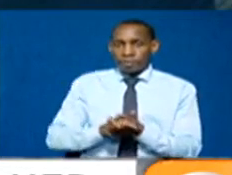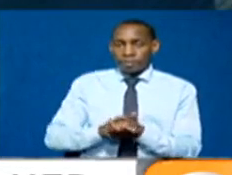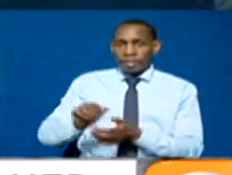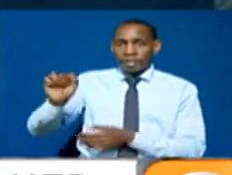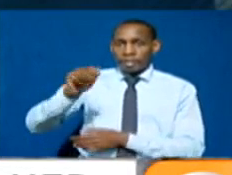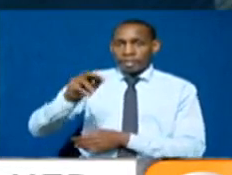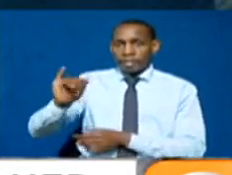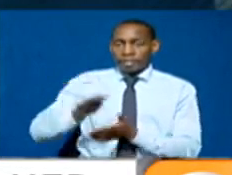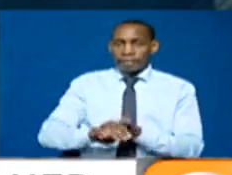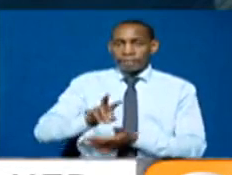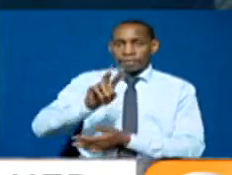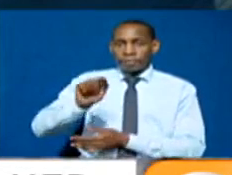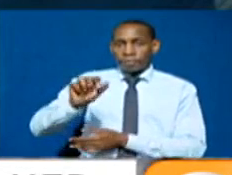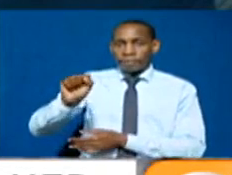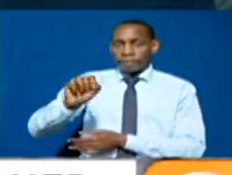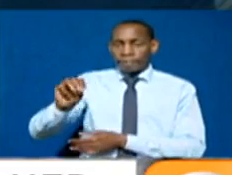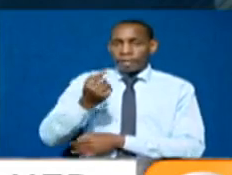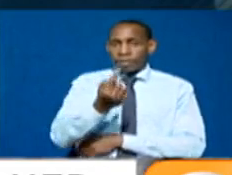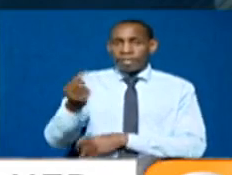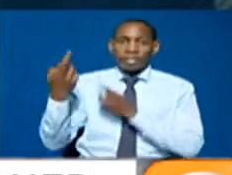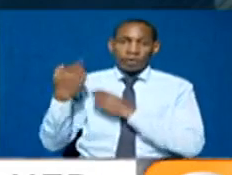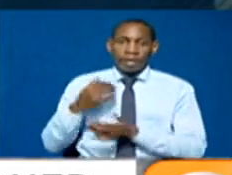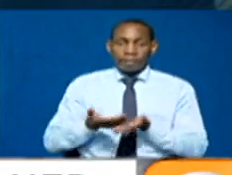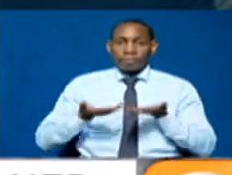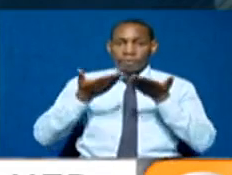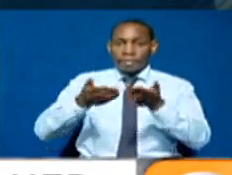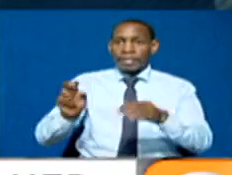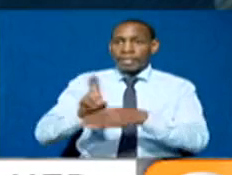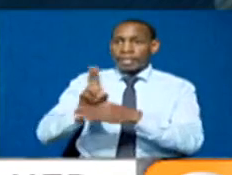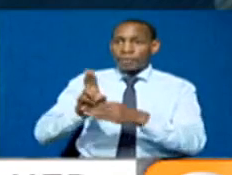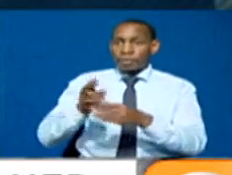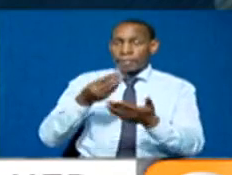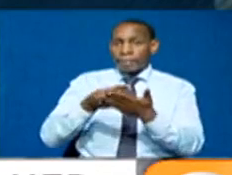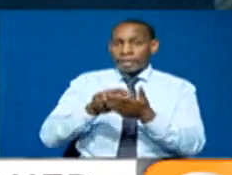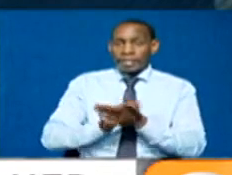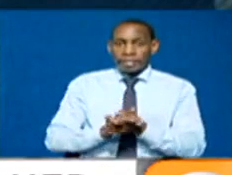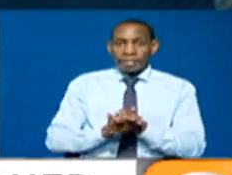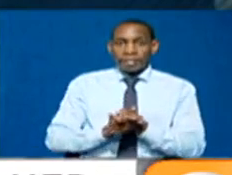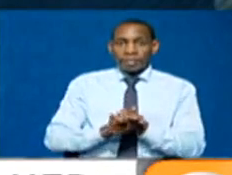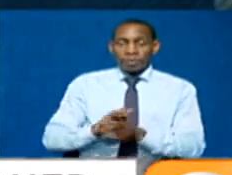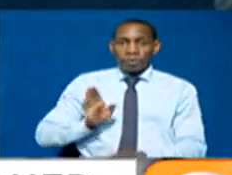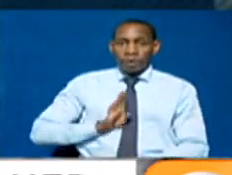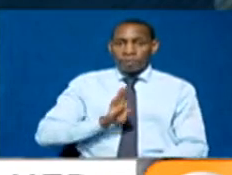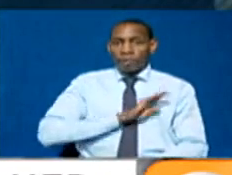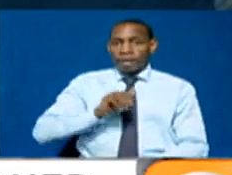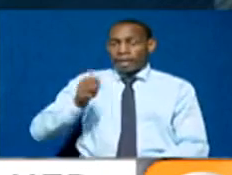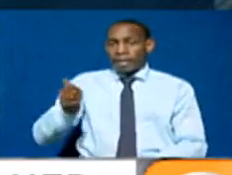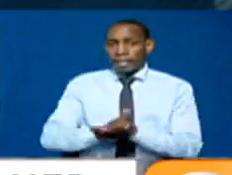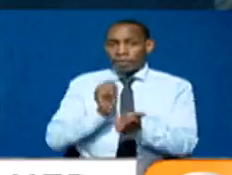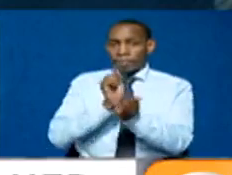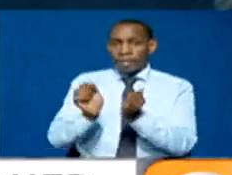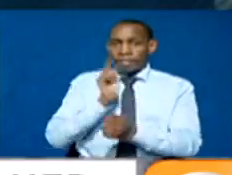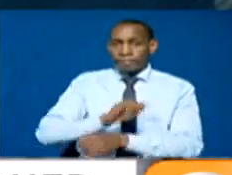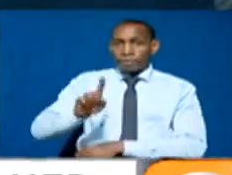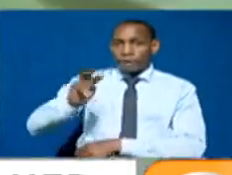Sharif 2.5 million shillings each for their role in the issuance and use of the bond. Another board member, Richard Carter, has been fined